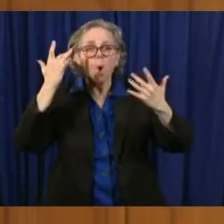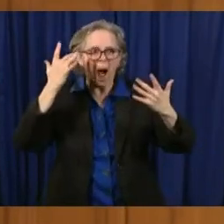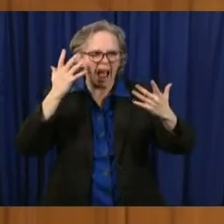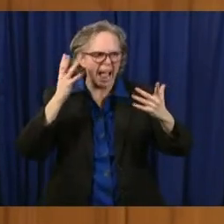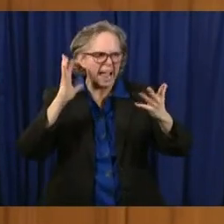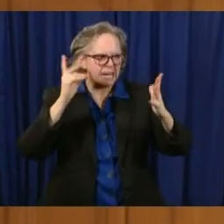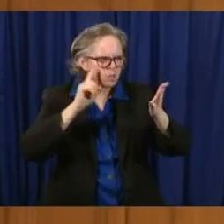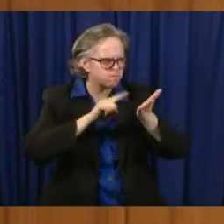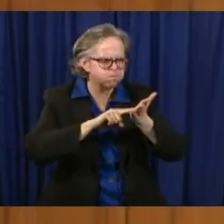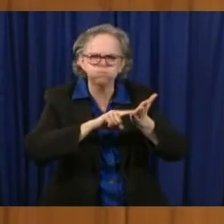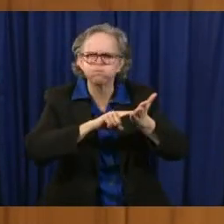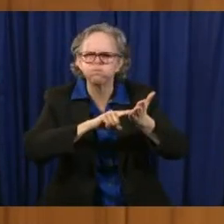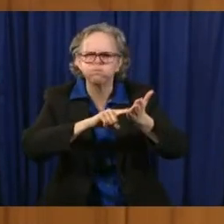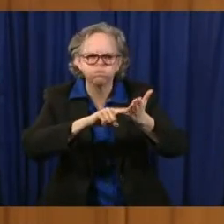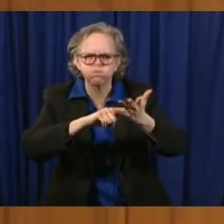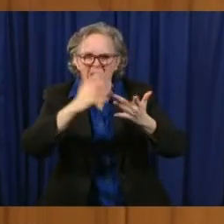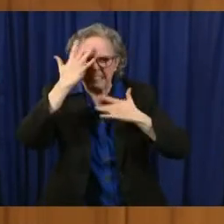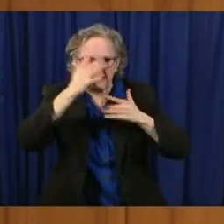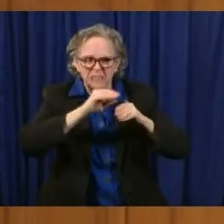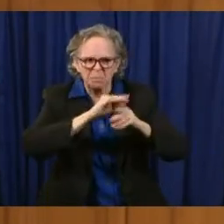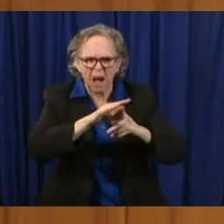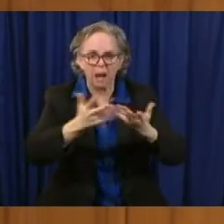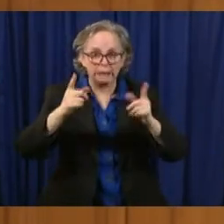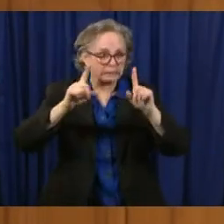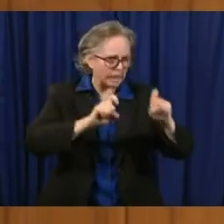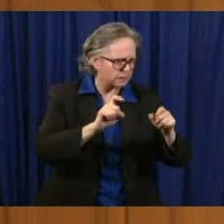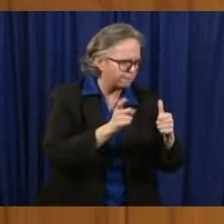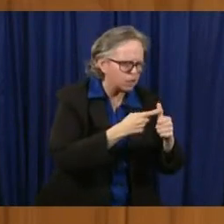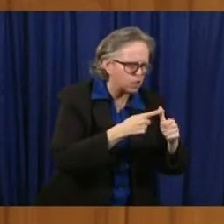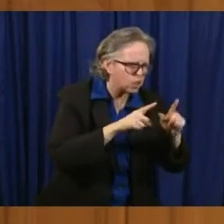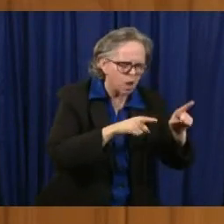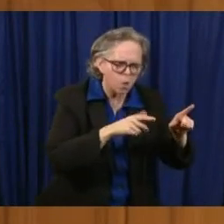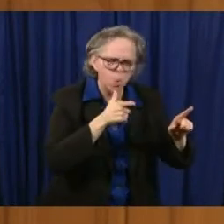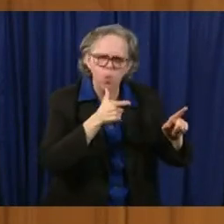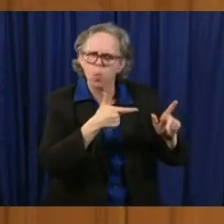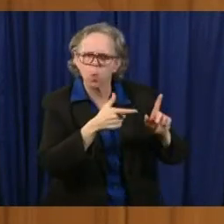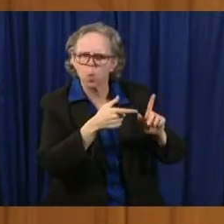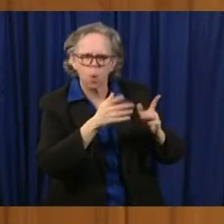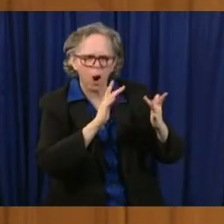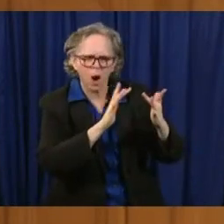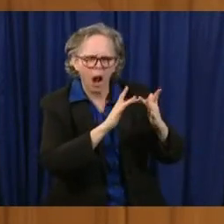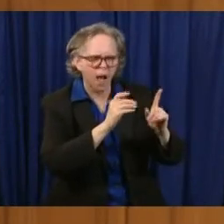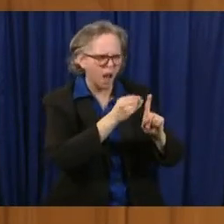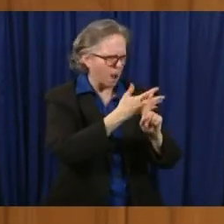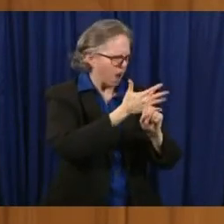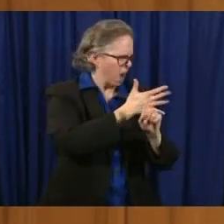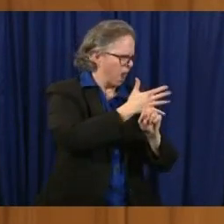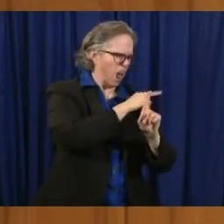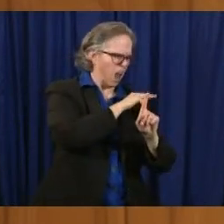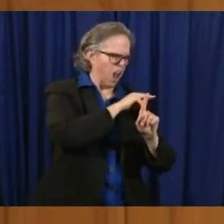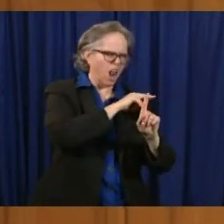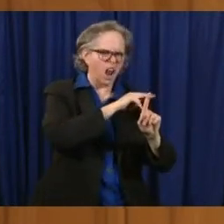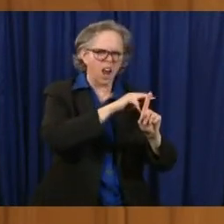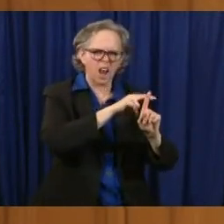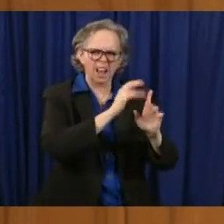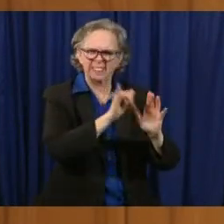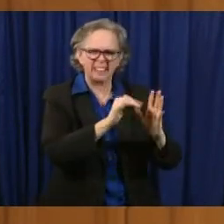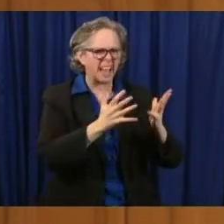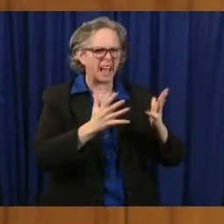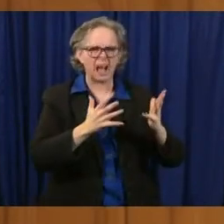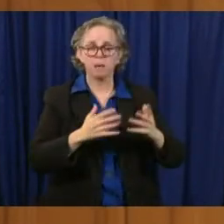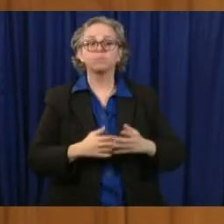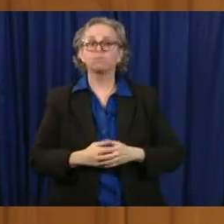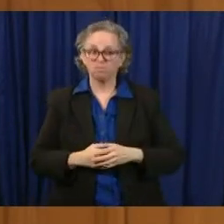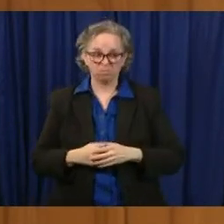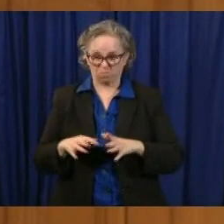You test right away, you see who is in contact. And we've been working with guidance for weeks now, really, on how to best